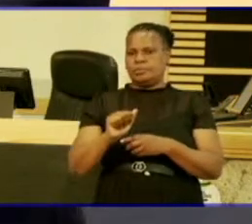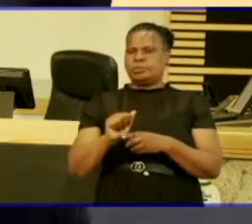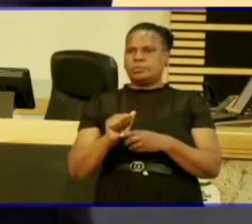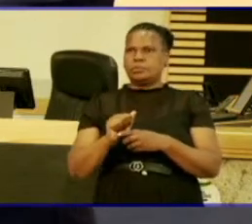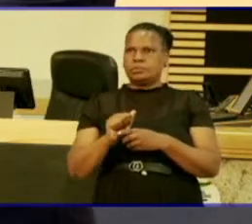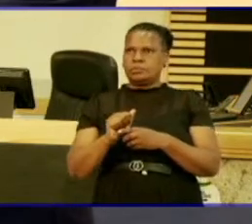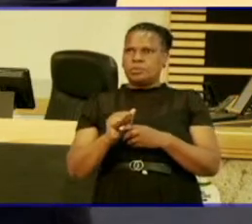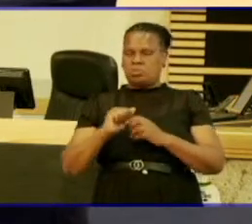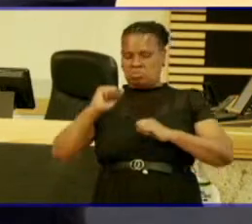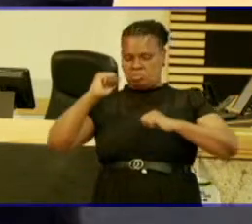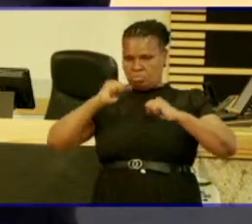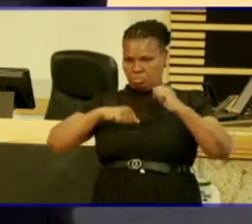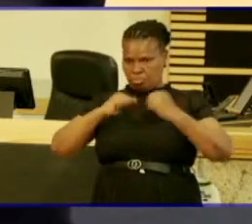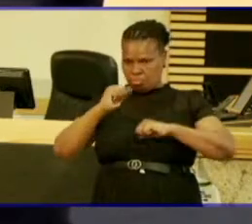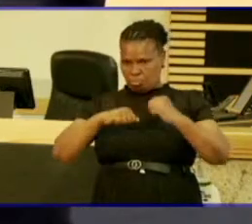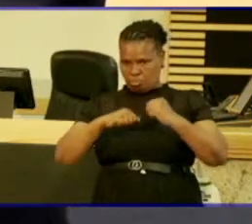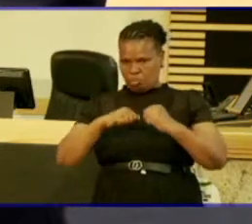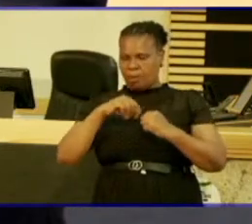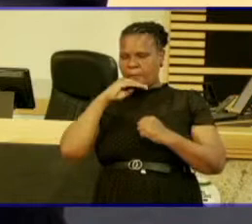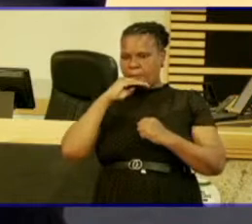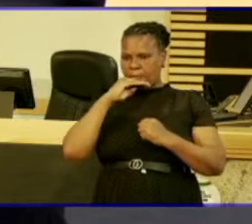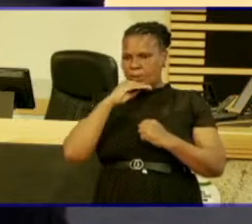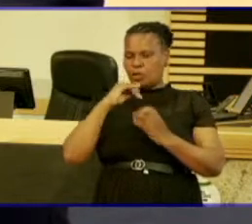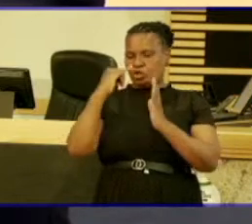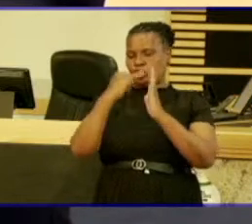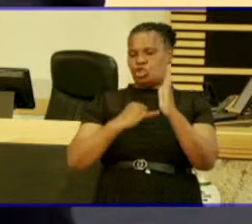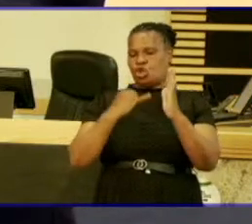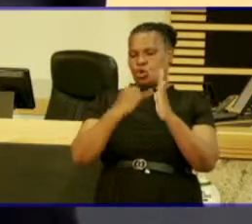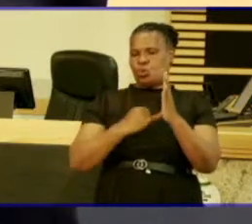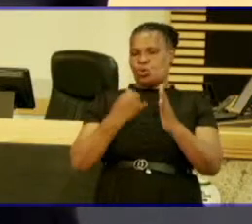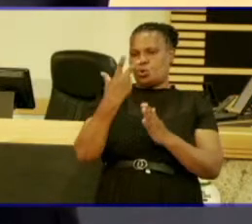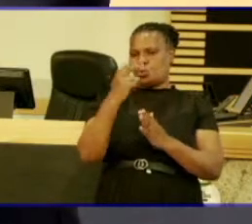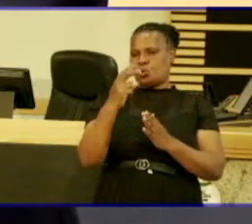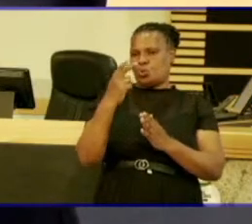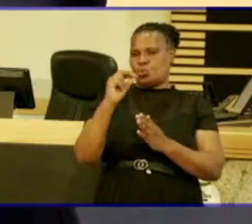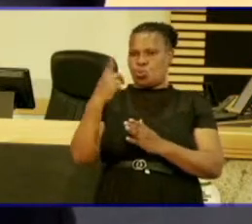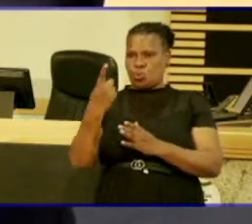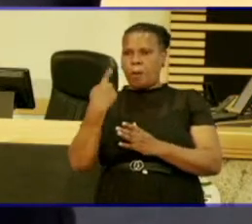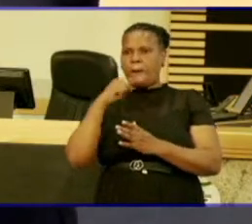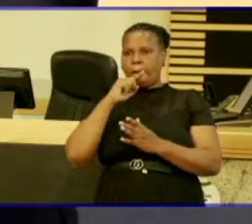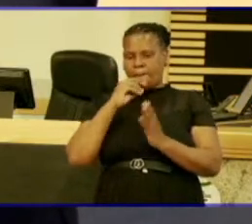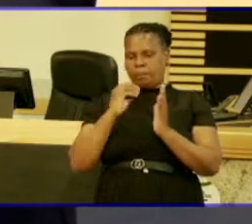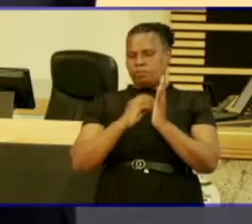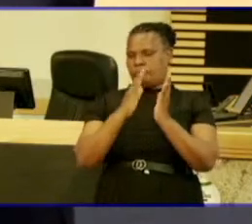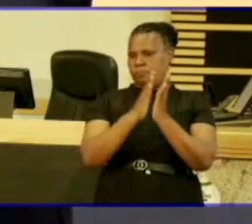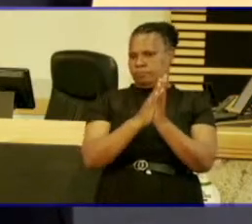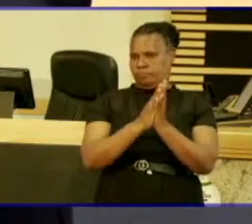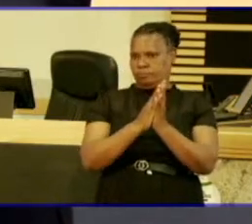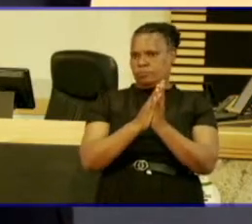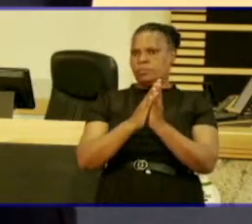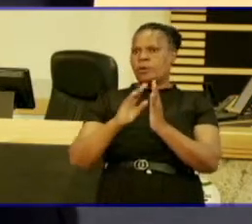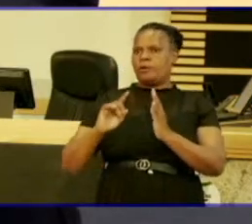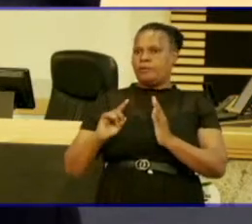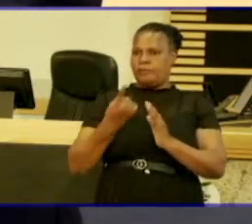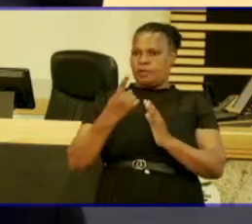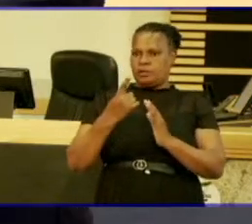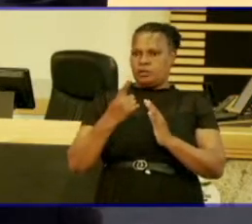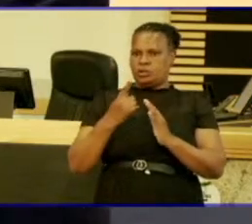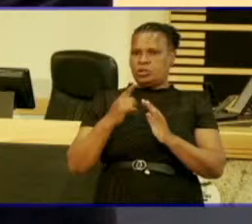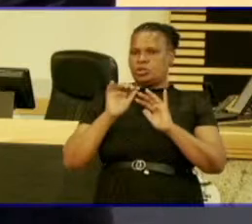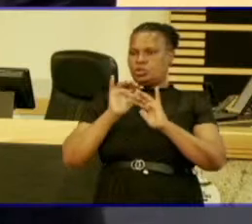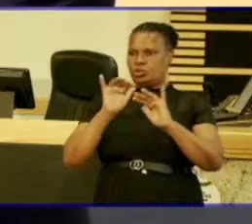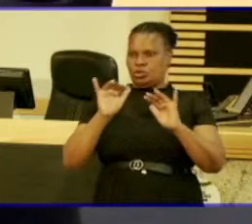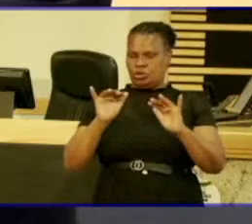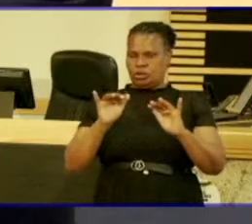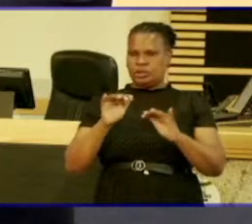Agreement on the 1st of January 2021. We are also pleased to note that First Secretary General of the